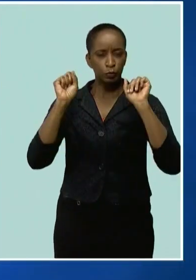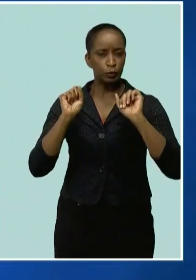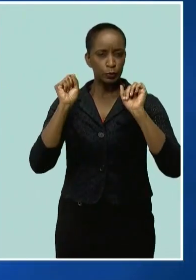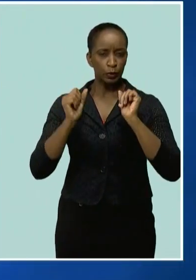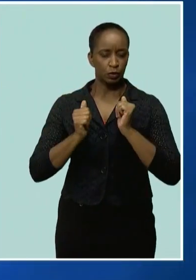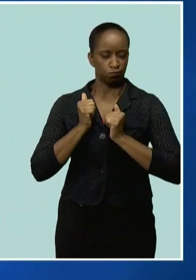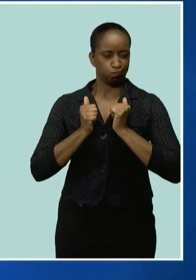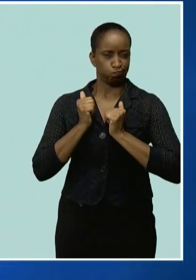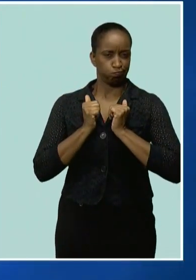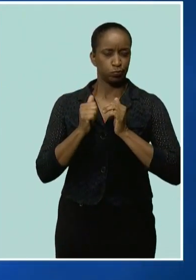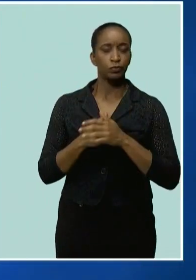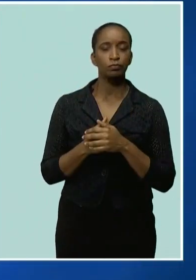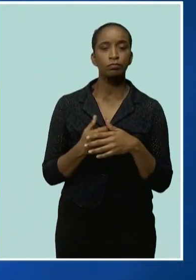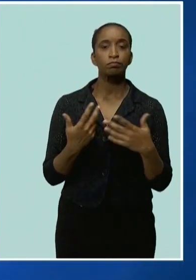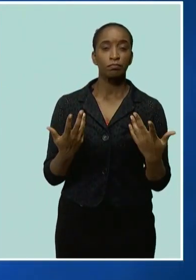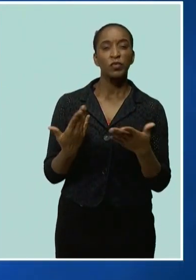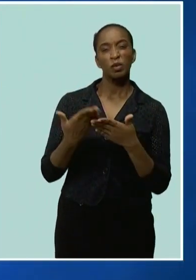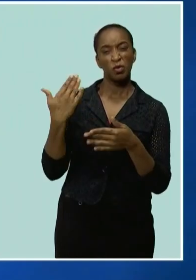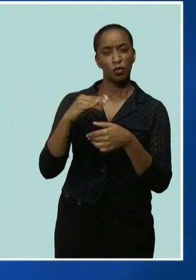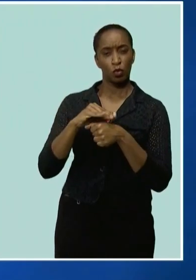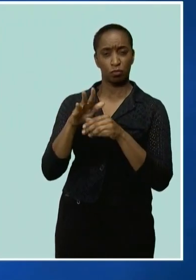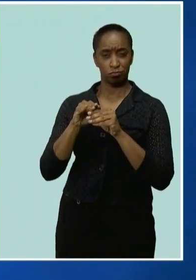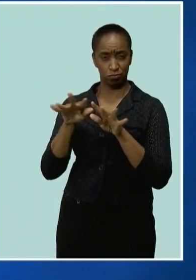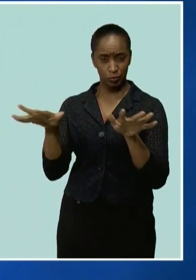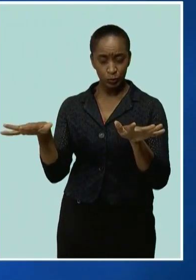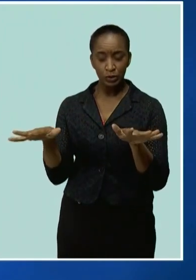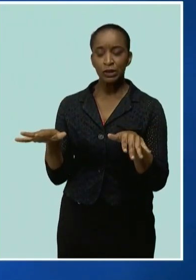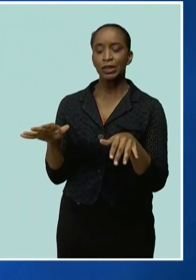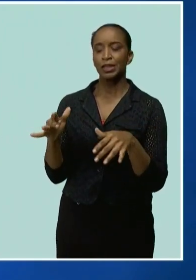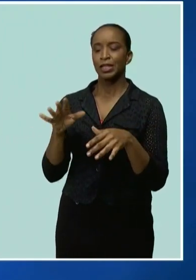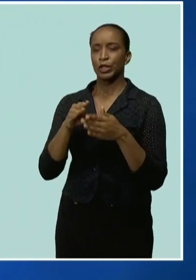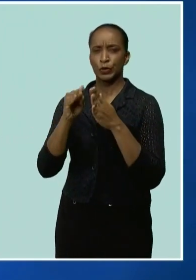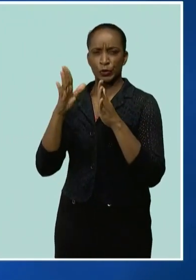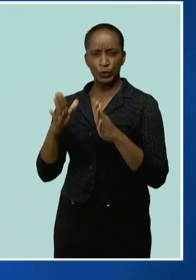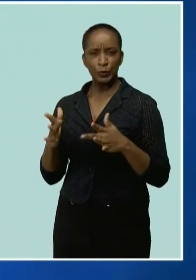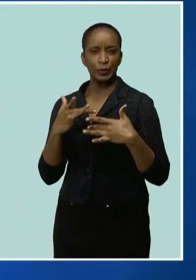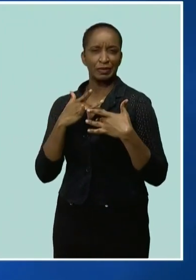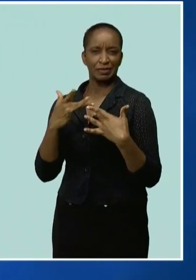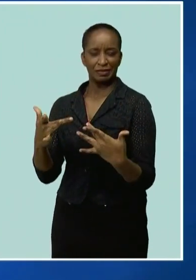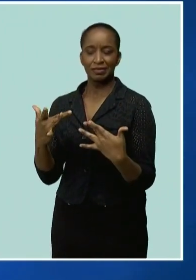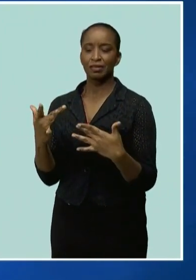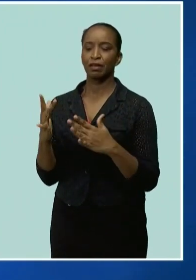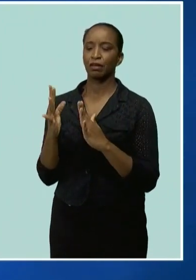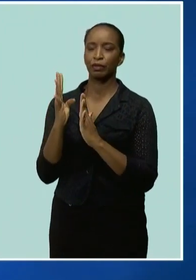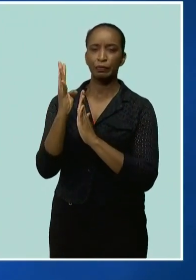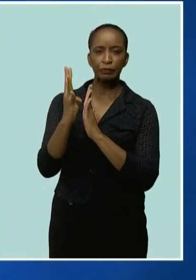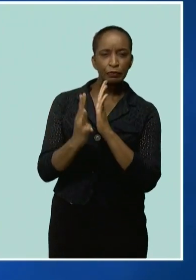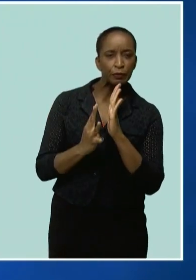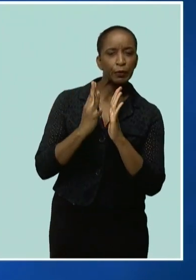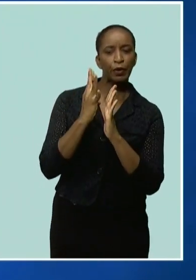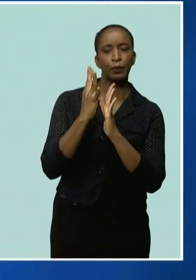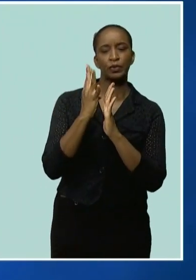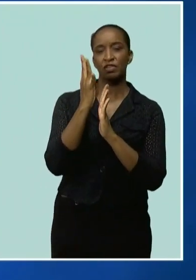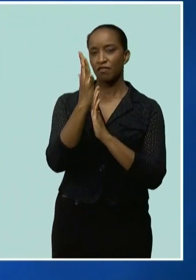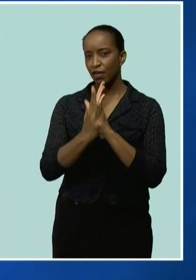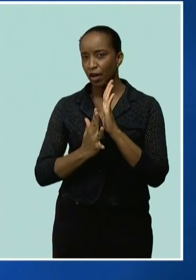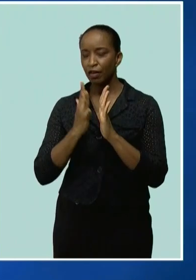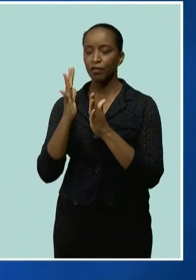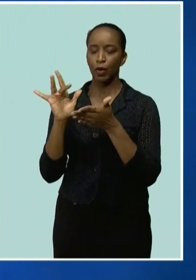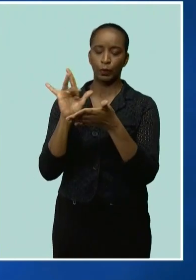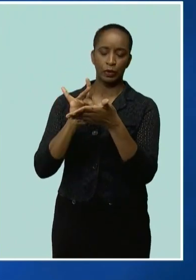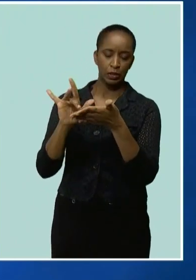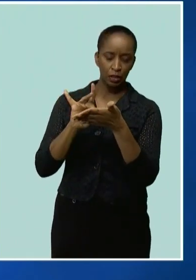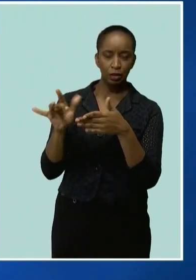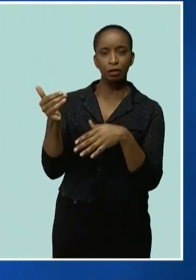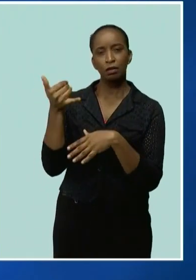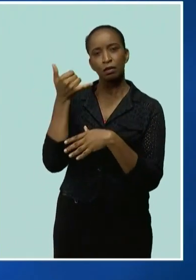than 2 hours of screen time per day because students were spending 4 and 5 hours on a tablet, a cell